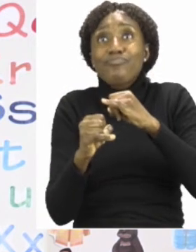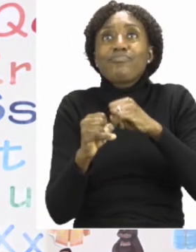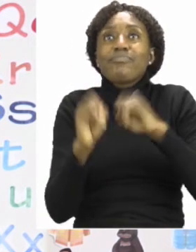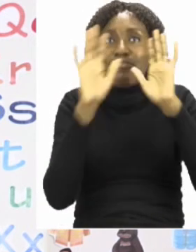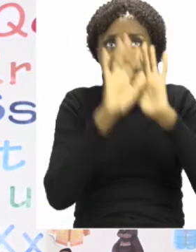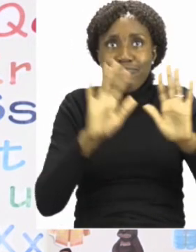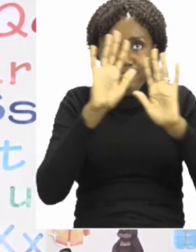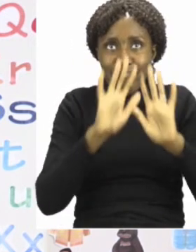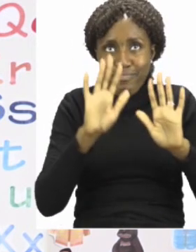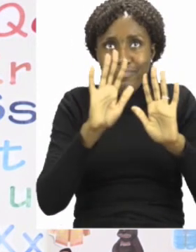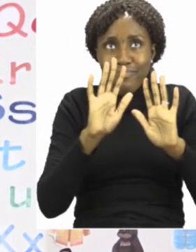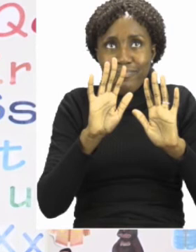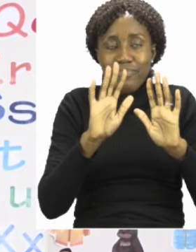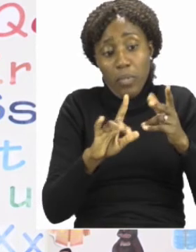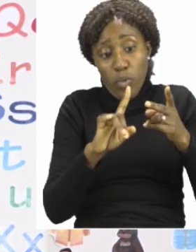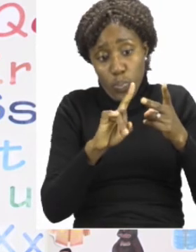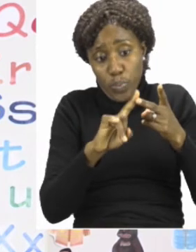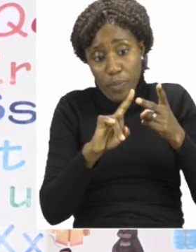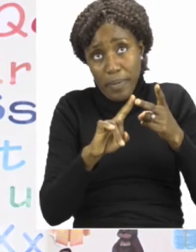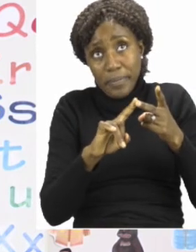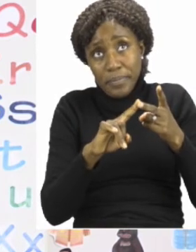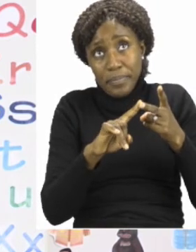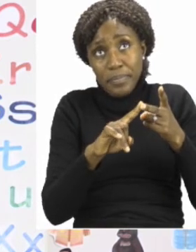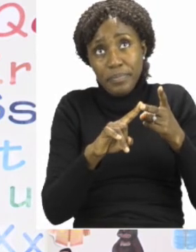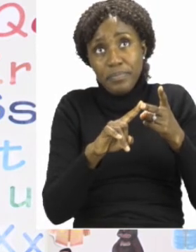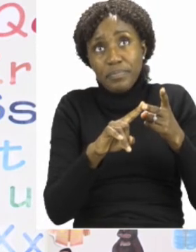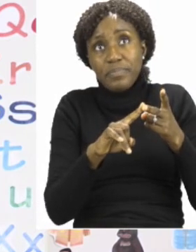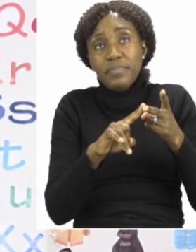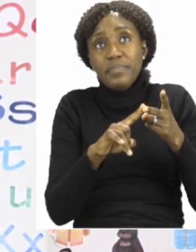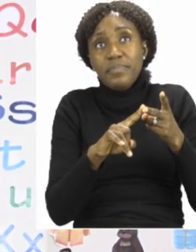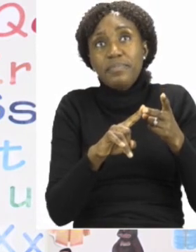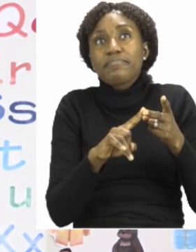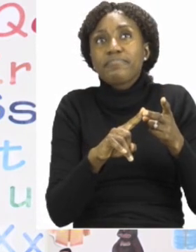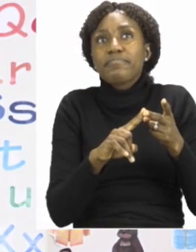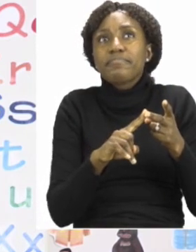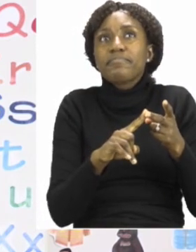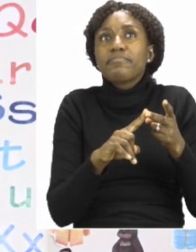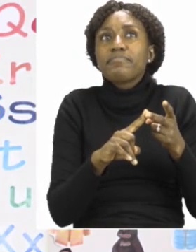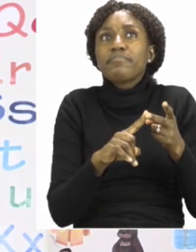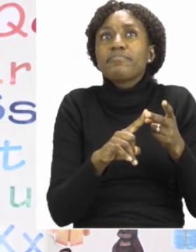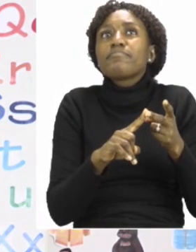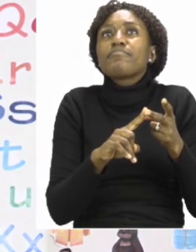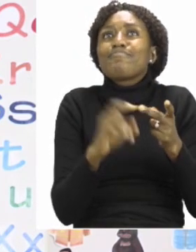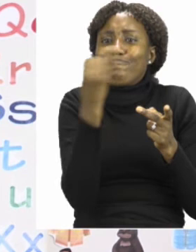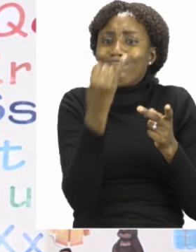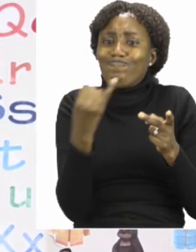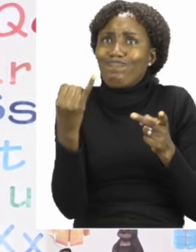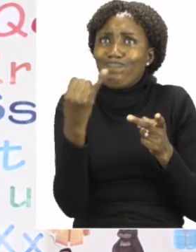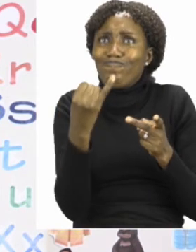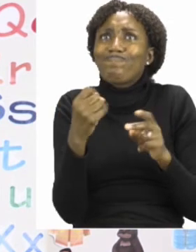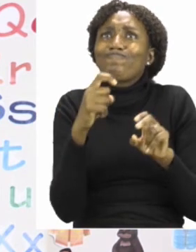and the last animal. Then make sure that you draw your beautiful